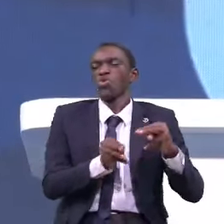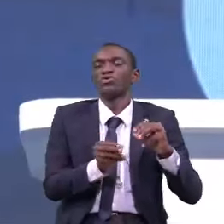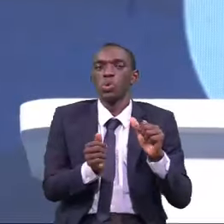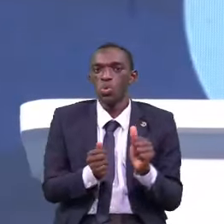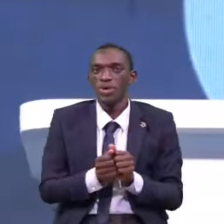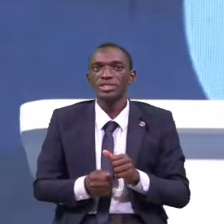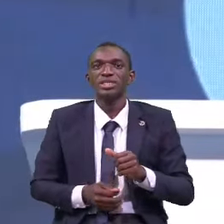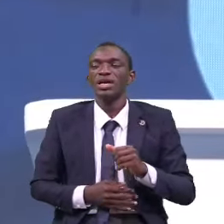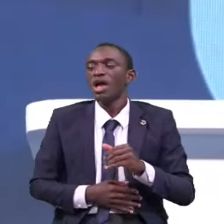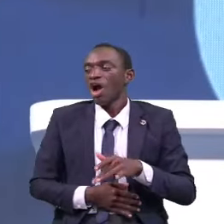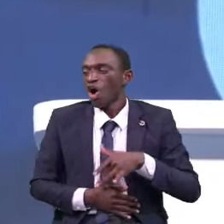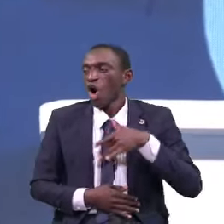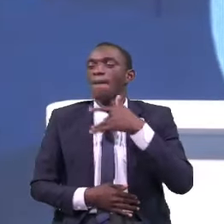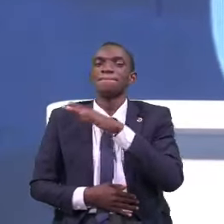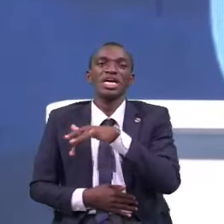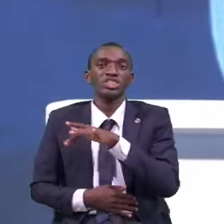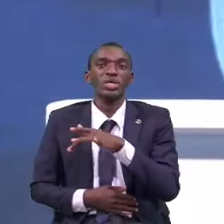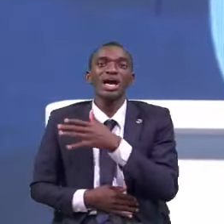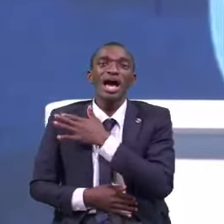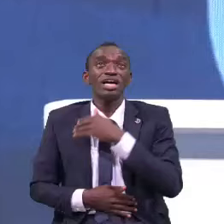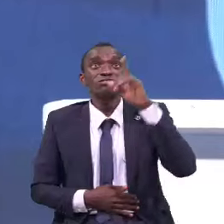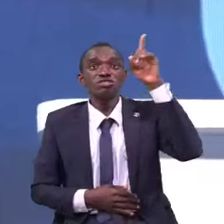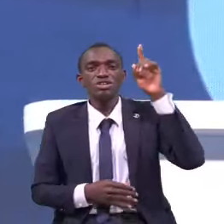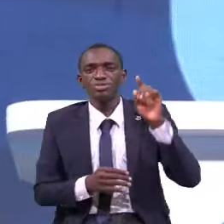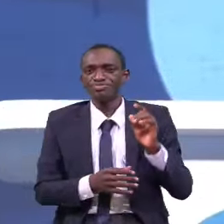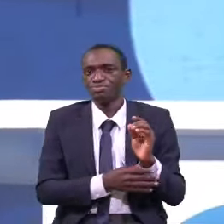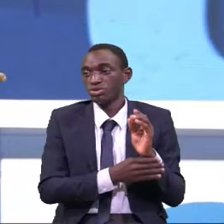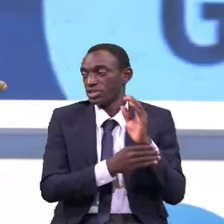And he put forth his hand and touched him.